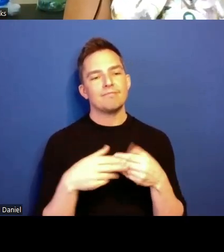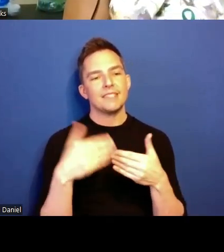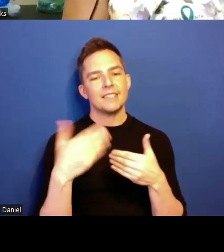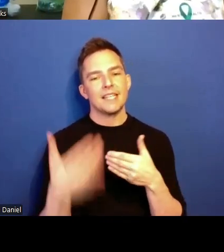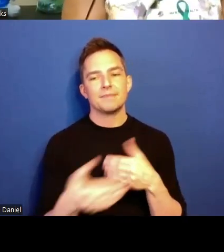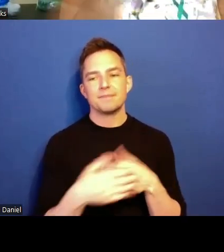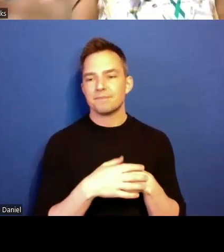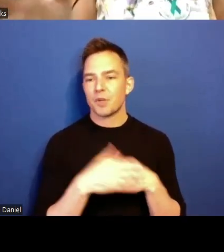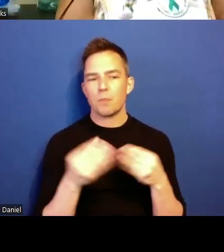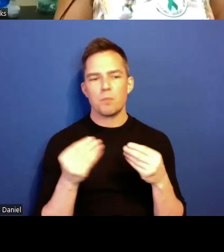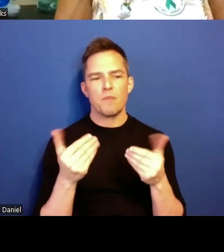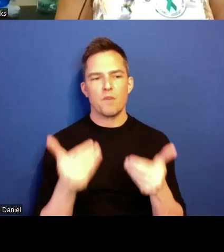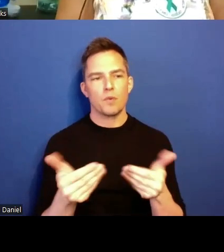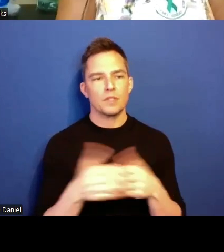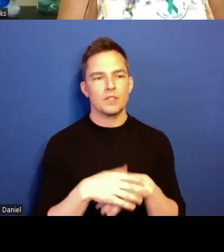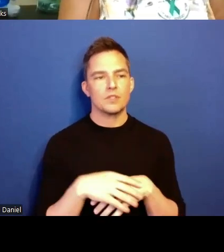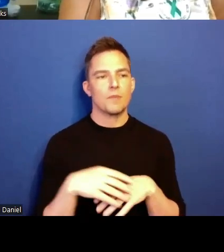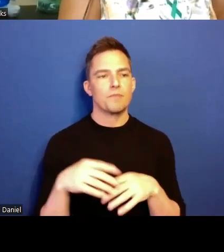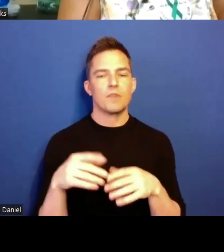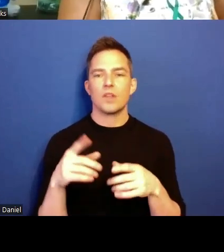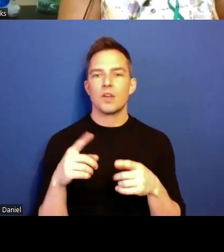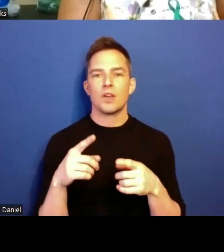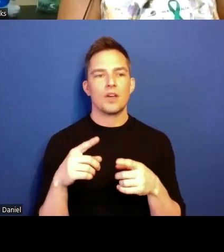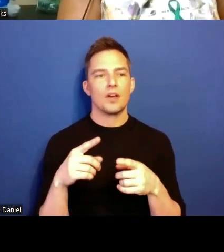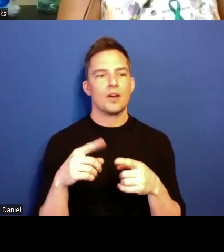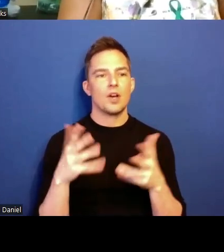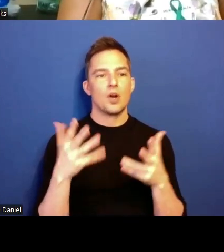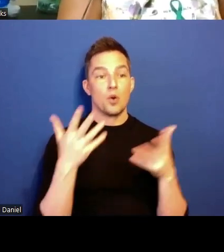So what have we learned? We're going to put our